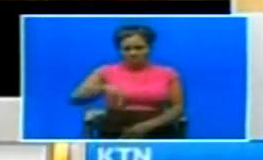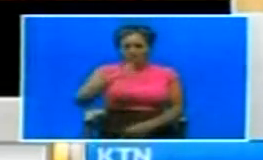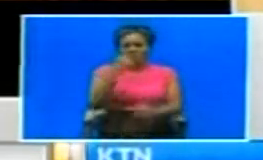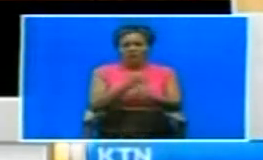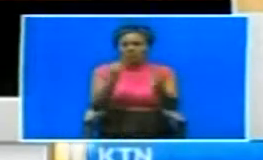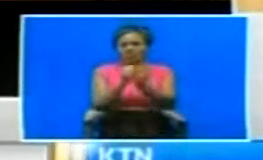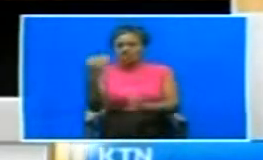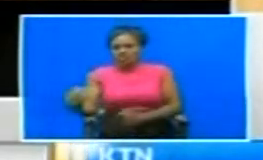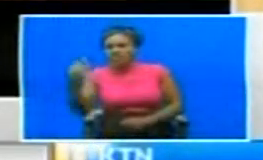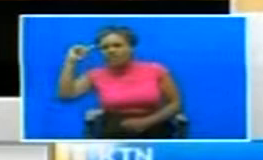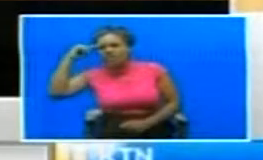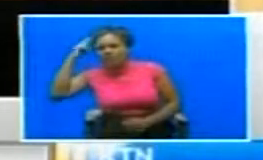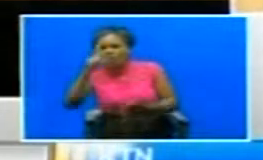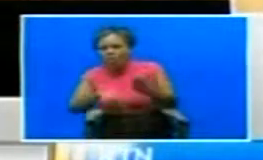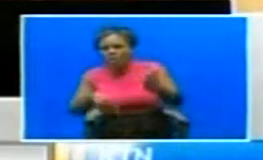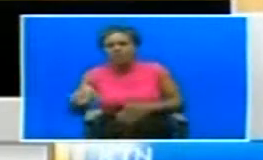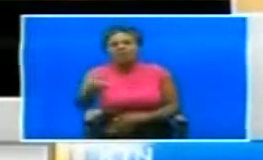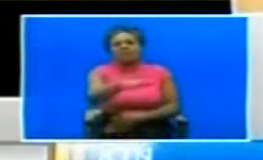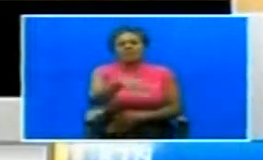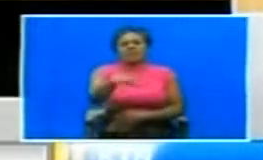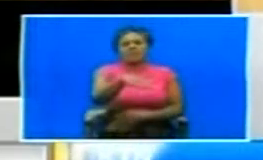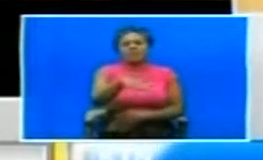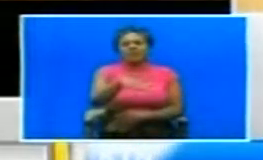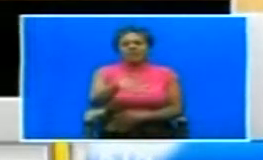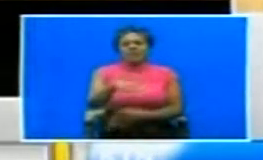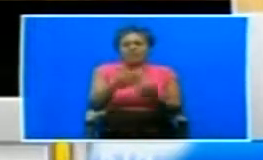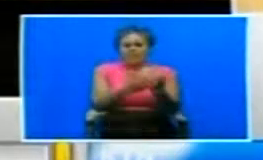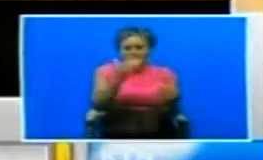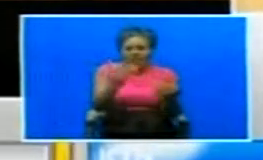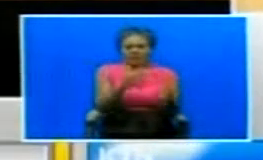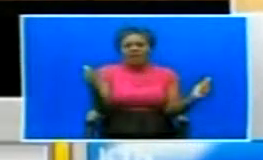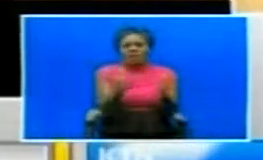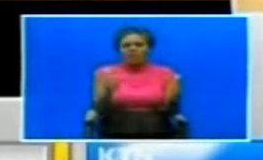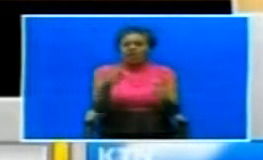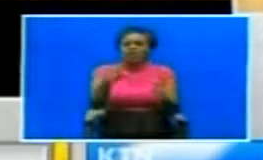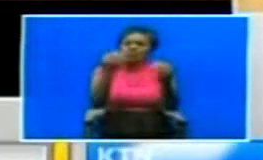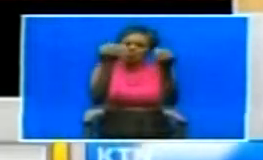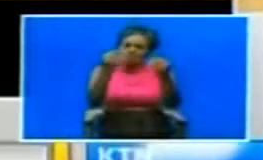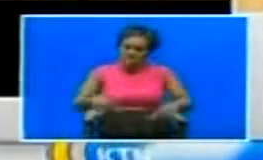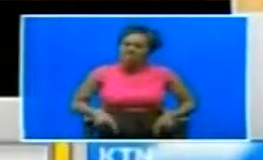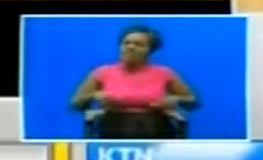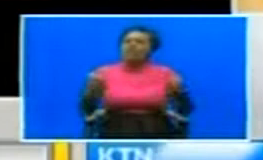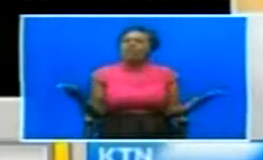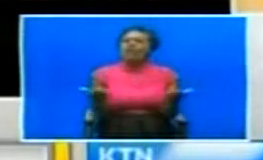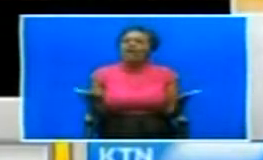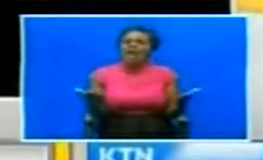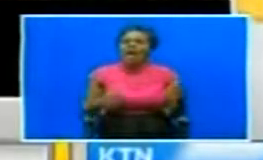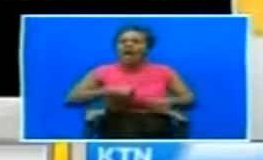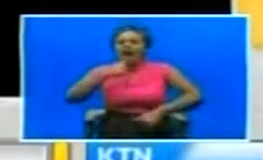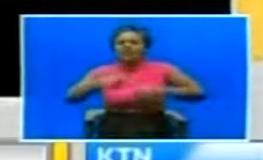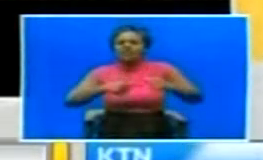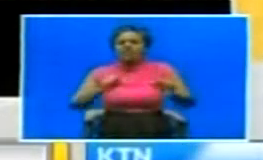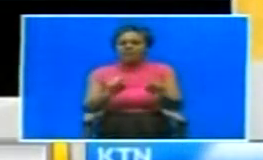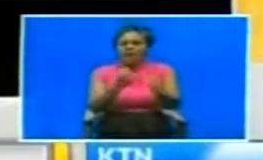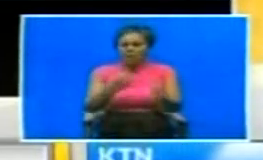children, to think about the environment. Therefore, proper taking of the history. Where do you live? What are the activities that